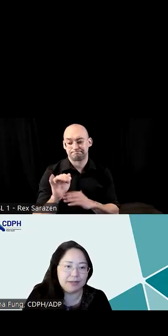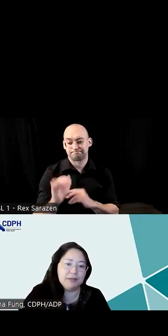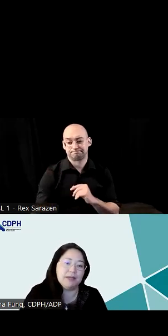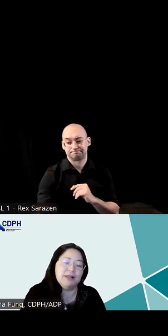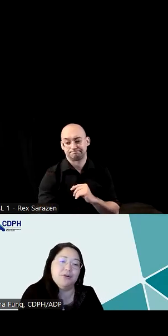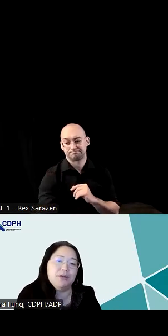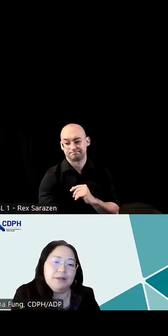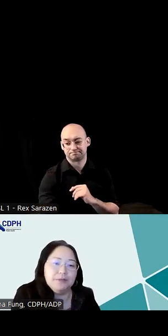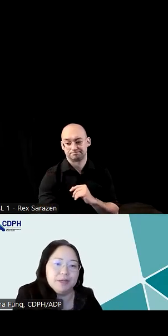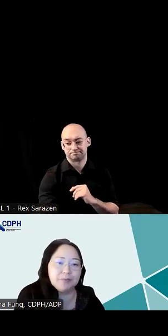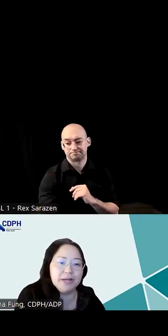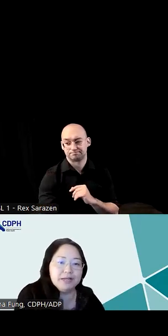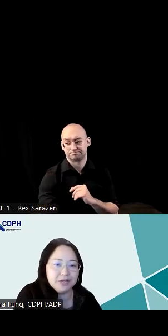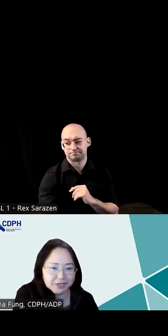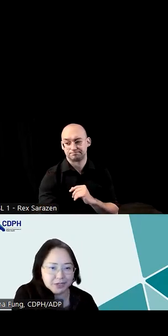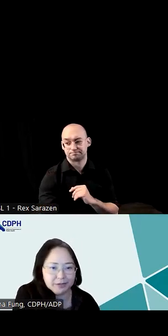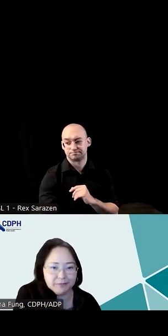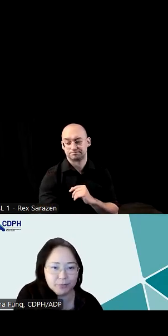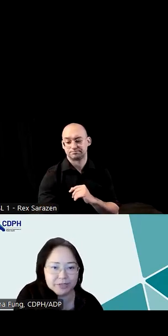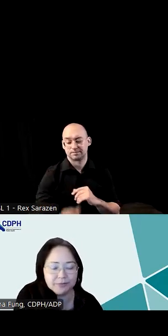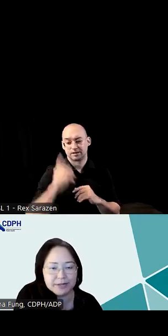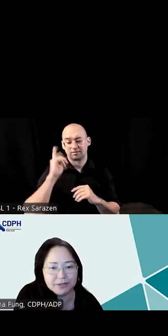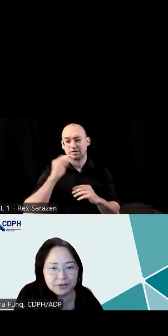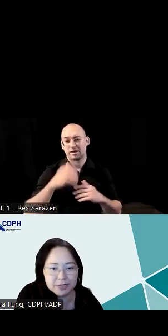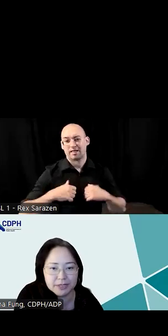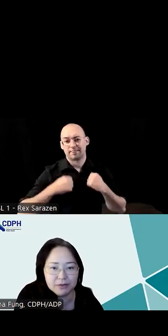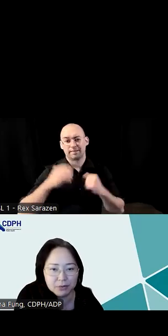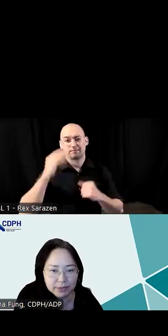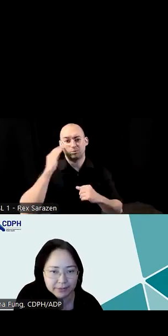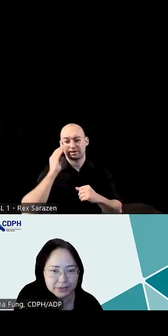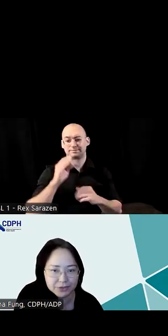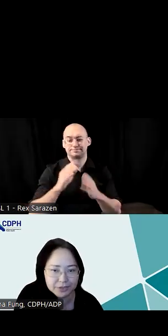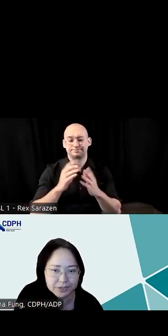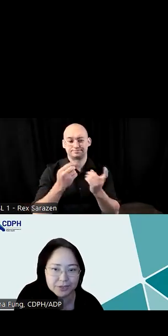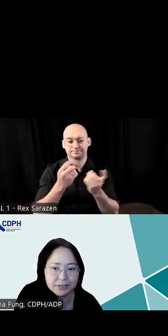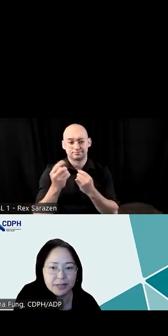we have the California Healthy Brain Initiative, which funds 13 local health